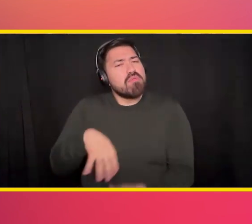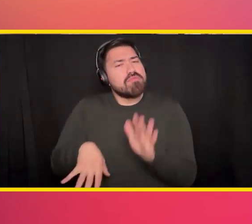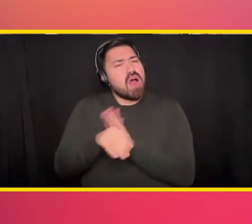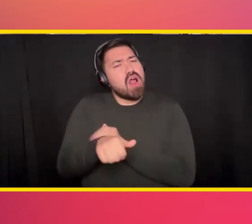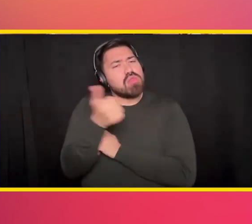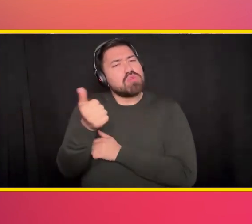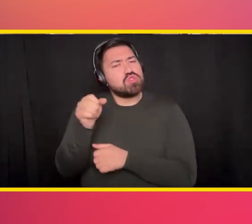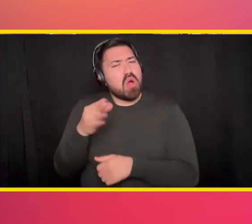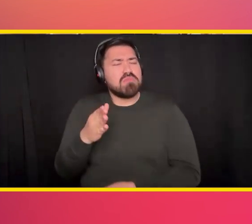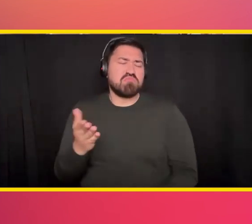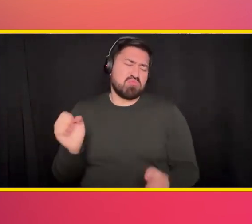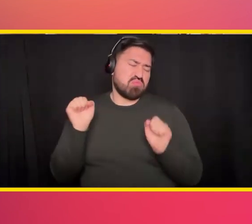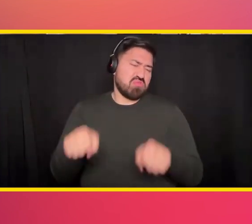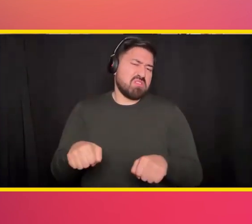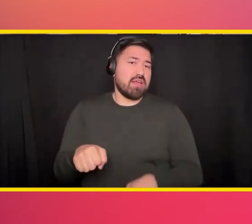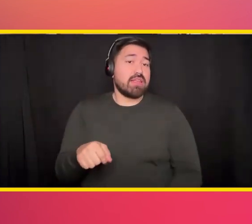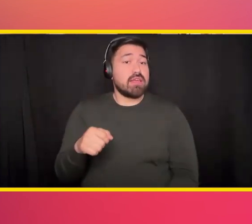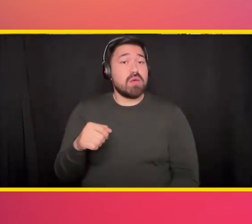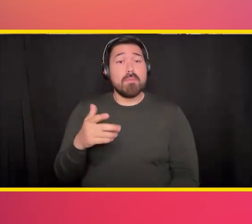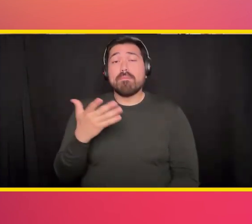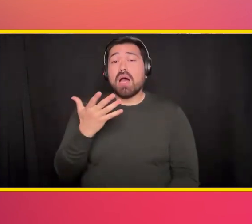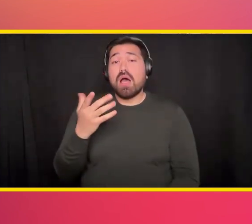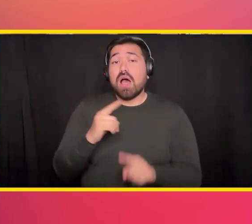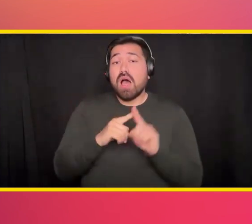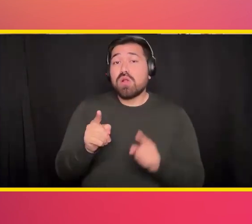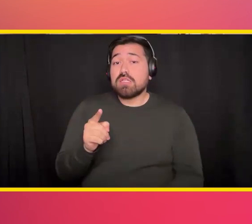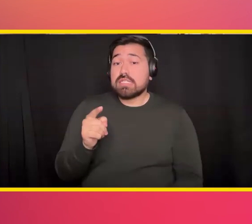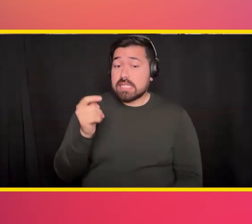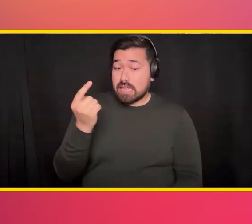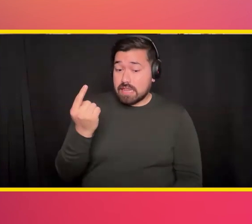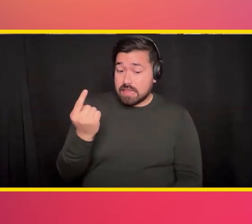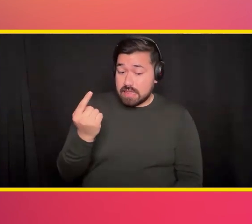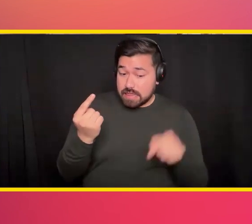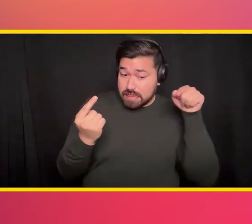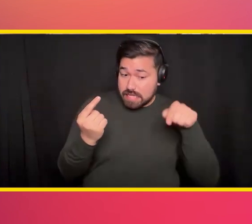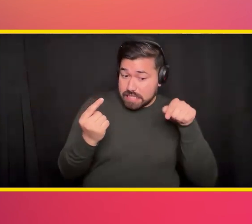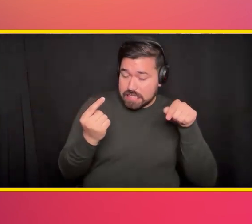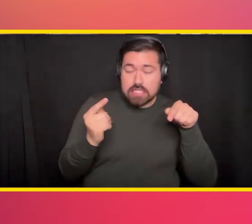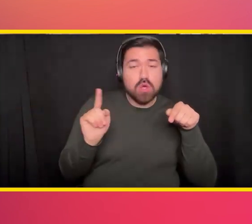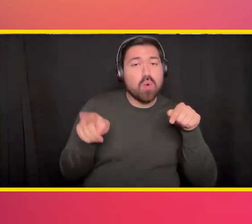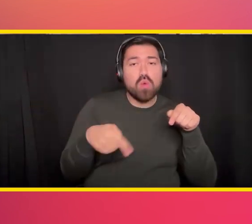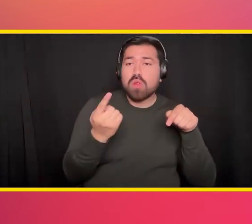needed to. What would it be like if I felt as though this was the only way I knew how to make money?